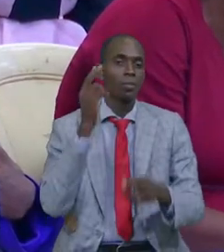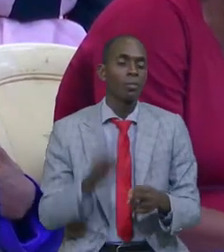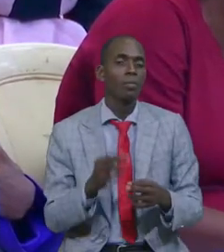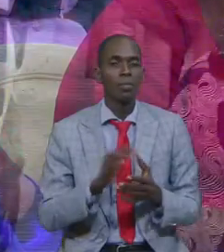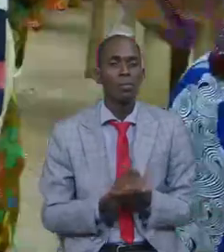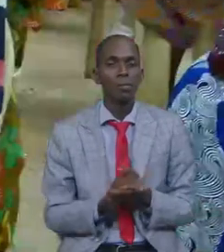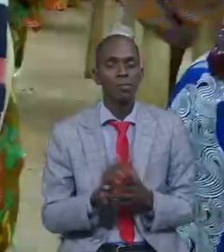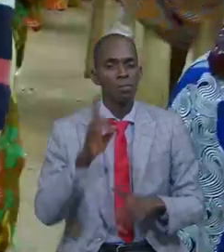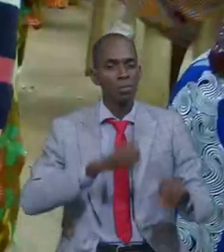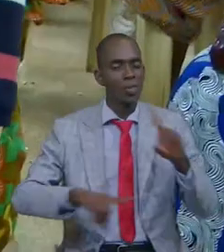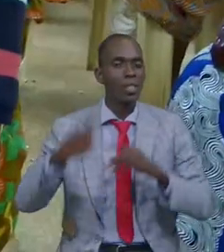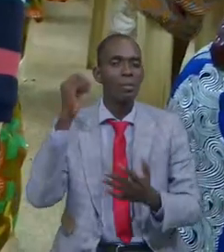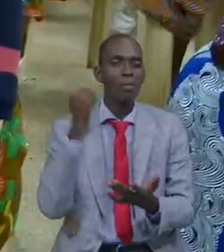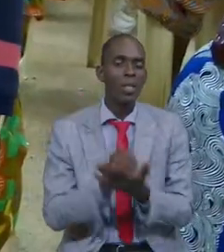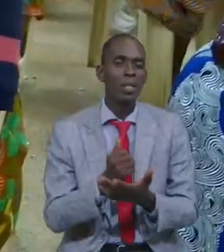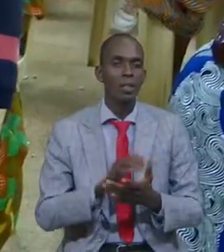Amen.